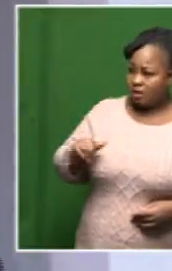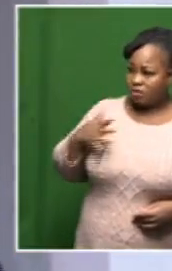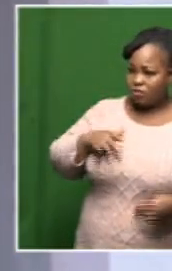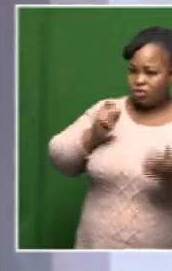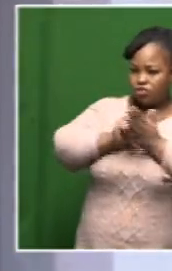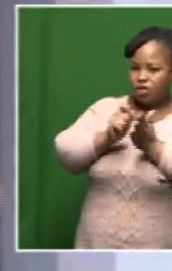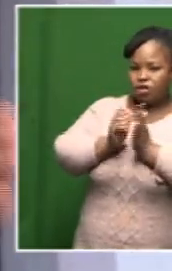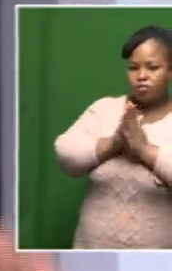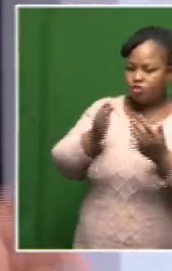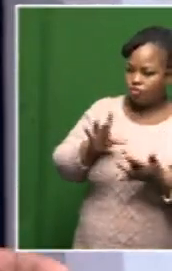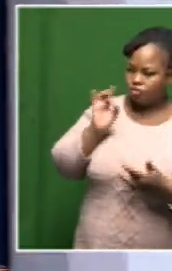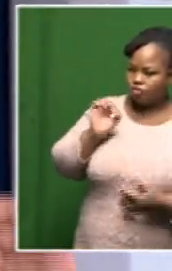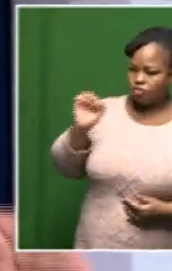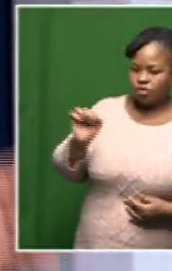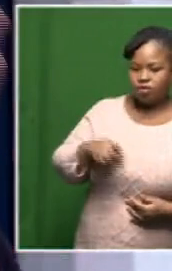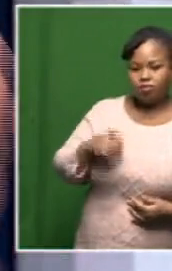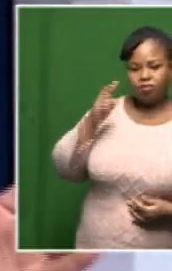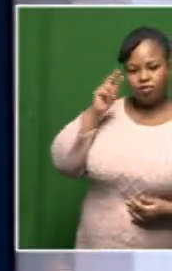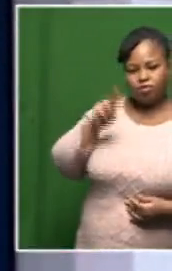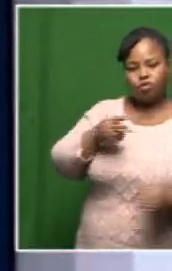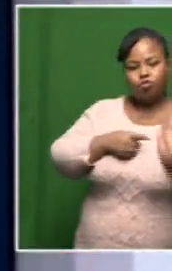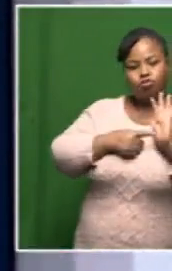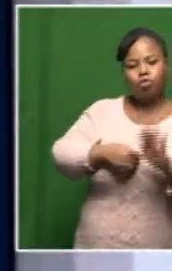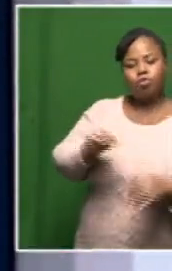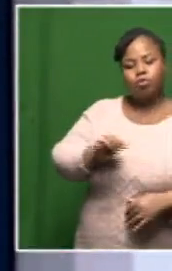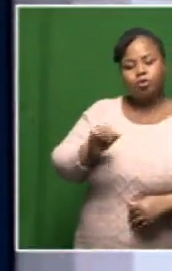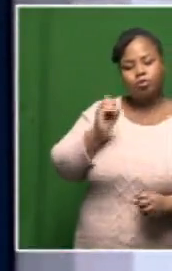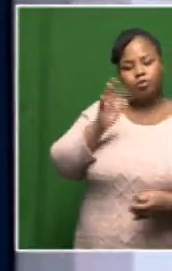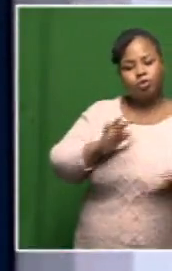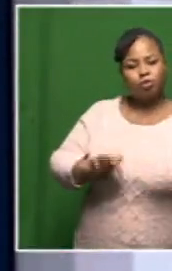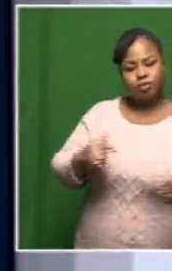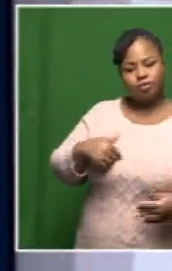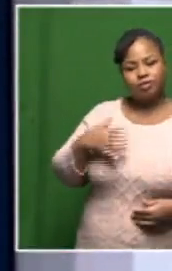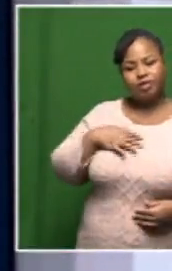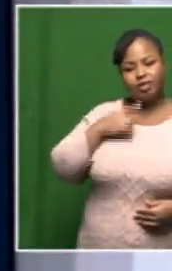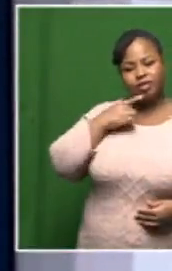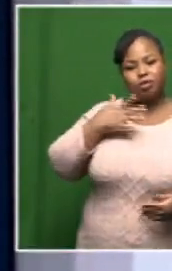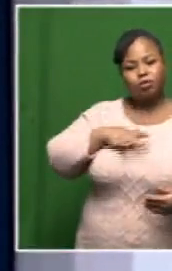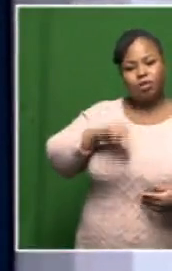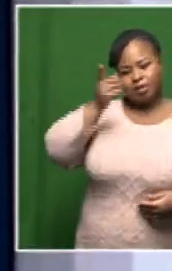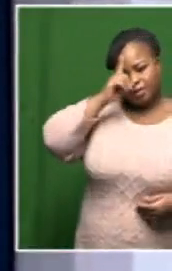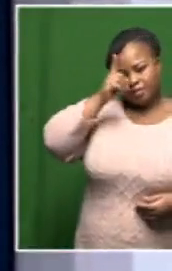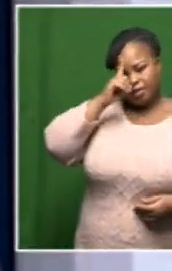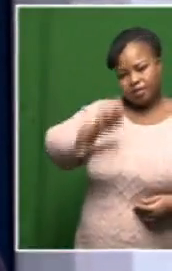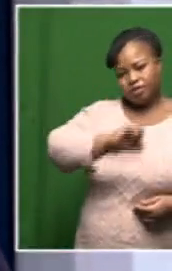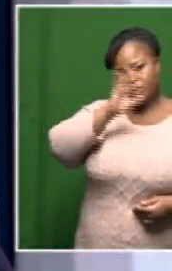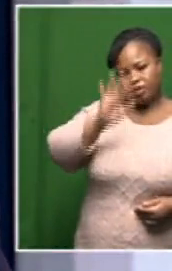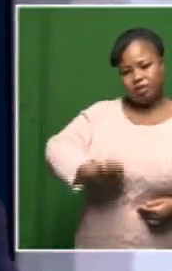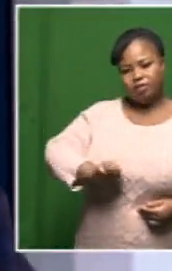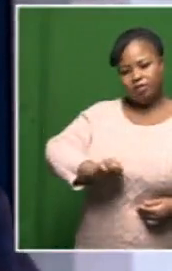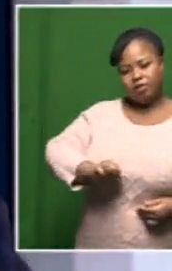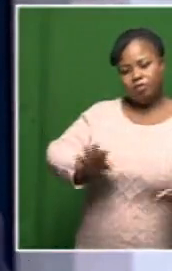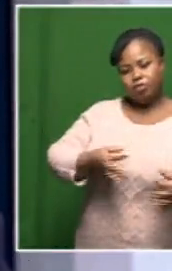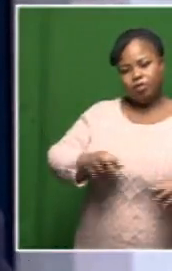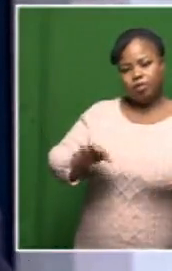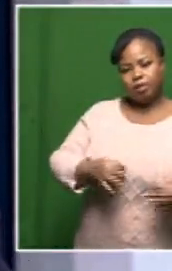book? It's up to you. What narrative you want to tell the people? I said, I want to document black South African